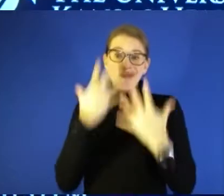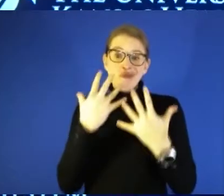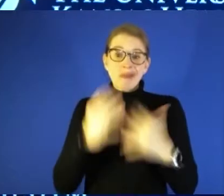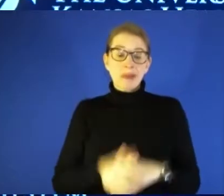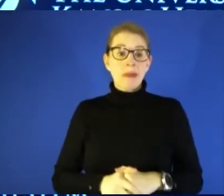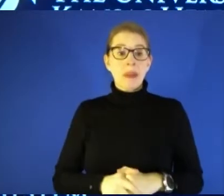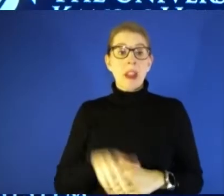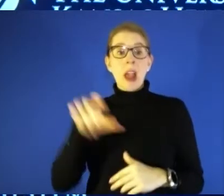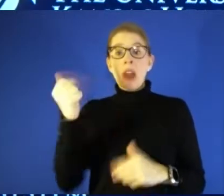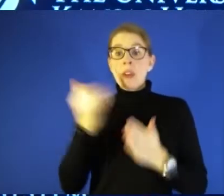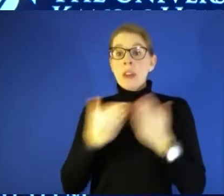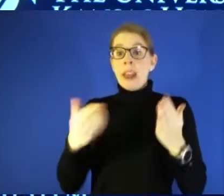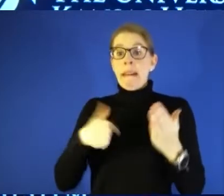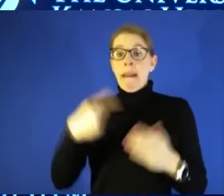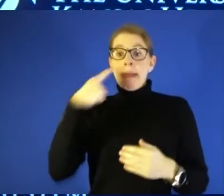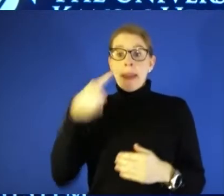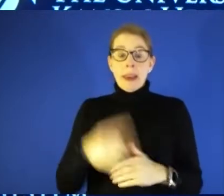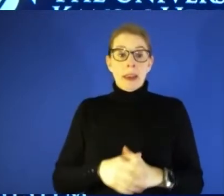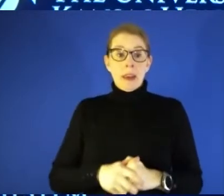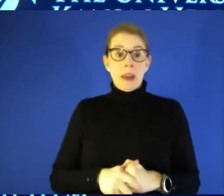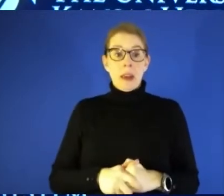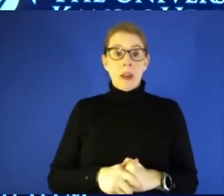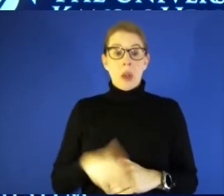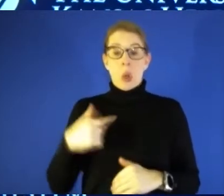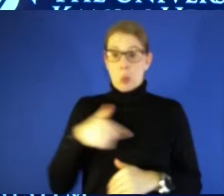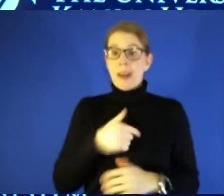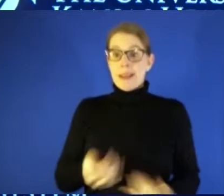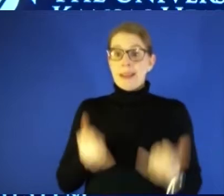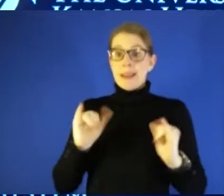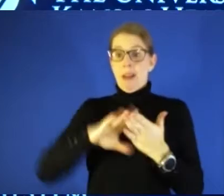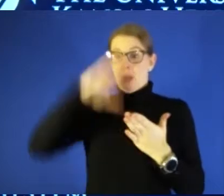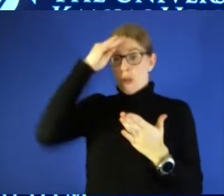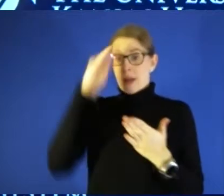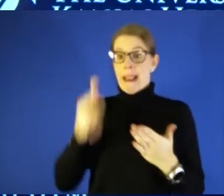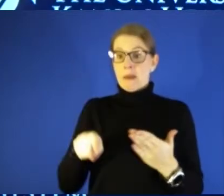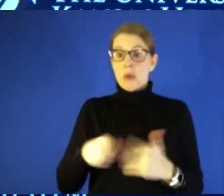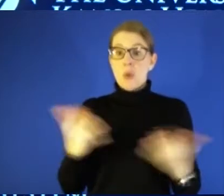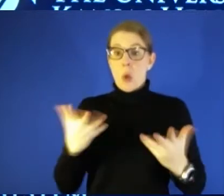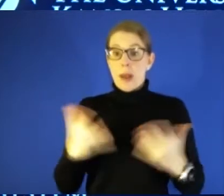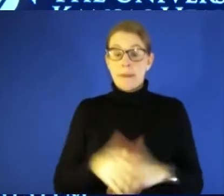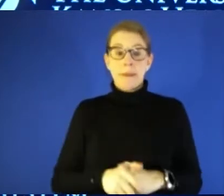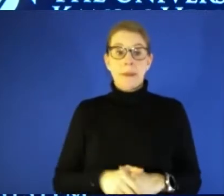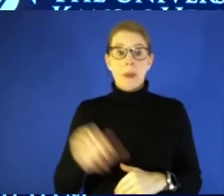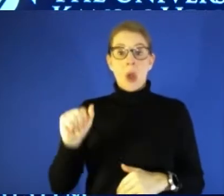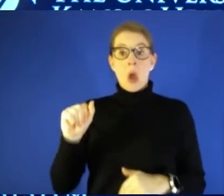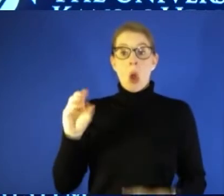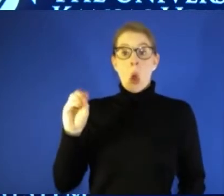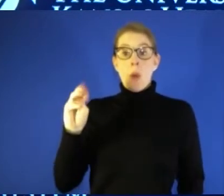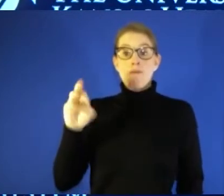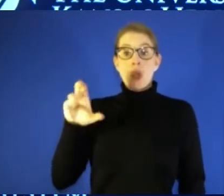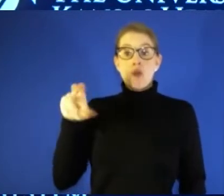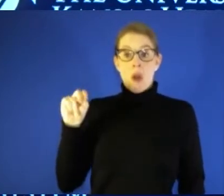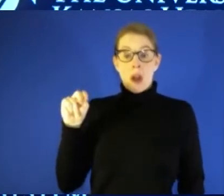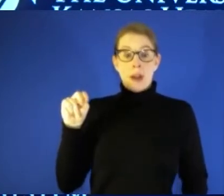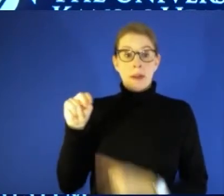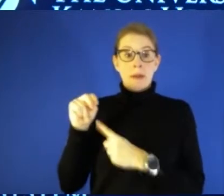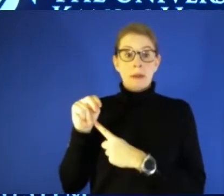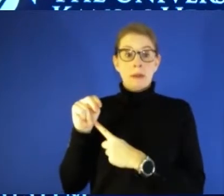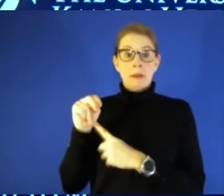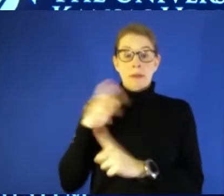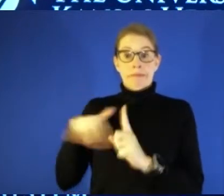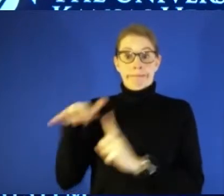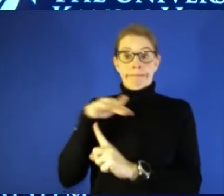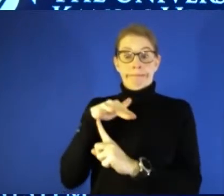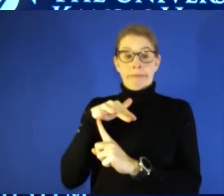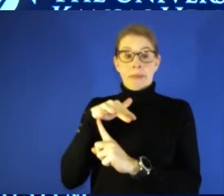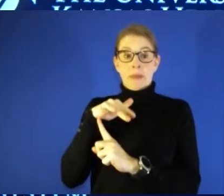thing that I think we still have to learn about is that we had Omicron in a setting where we weren't also having